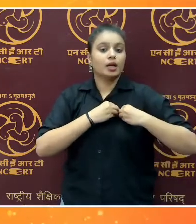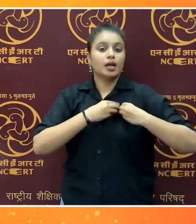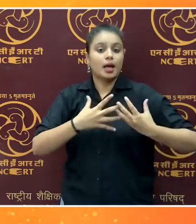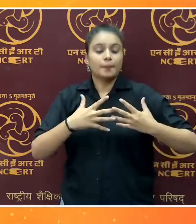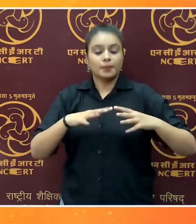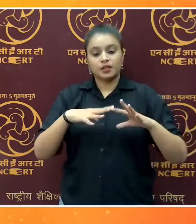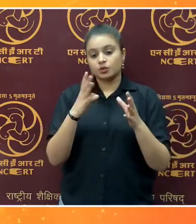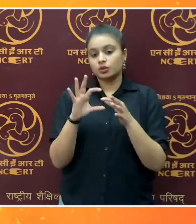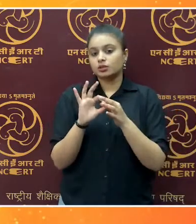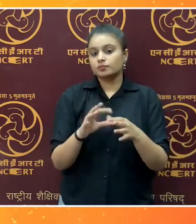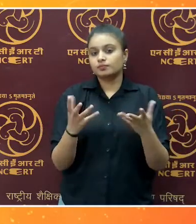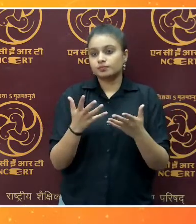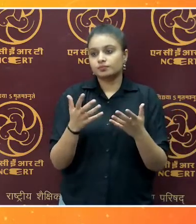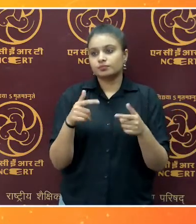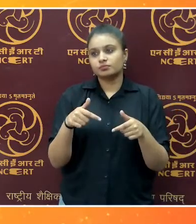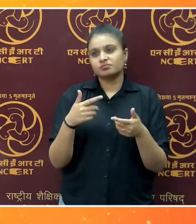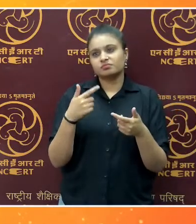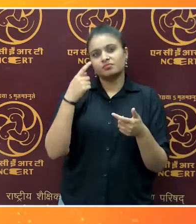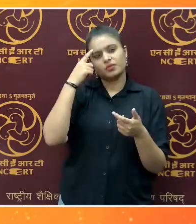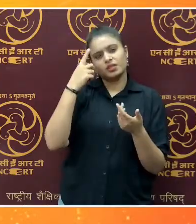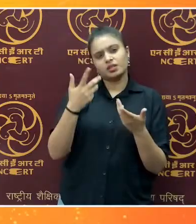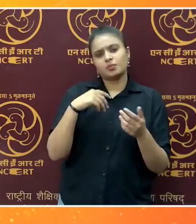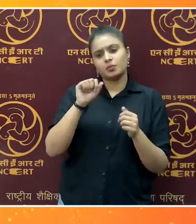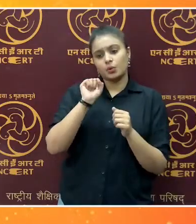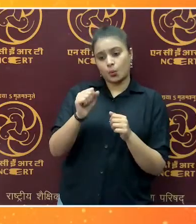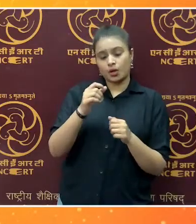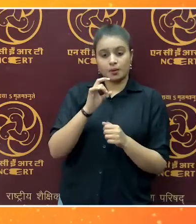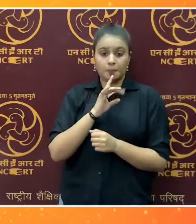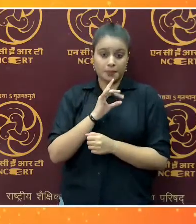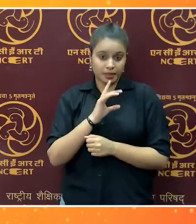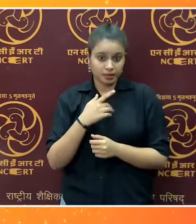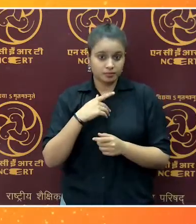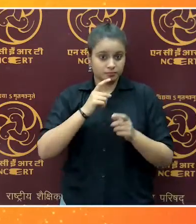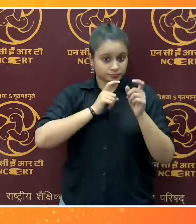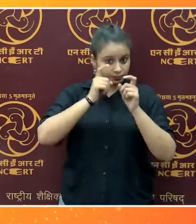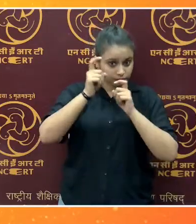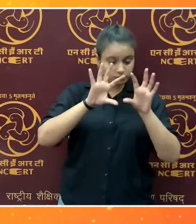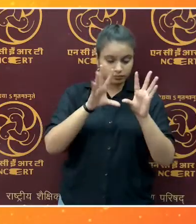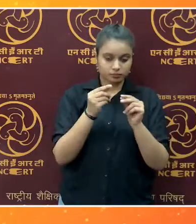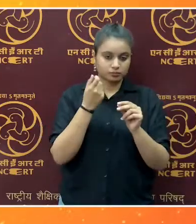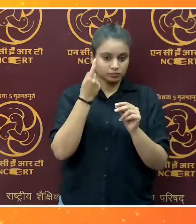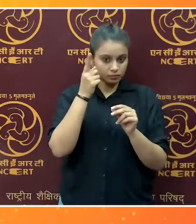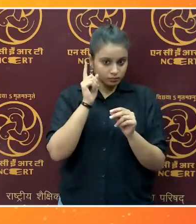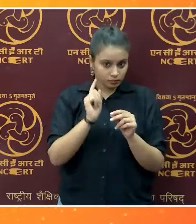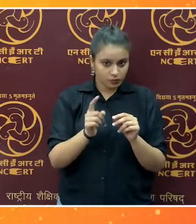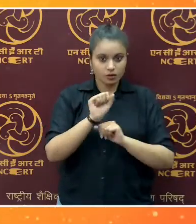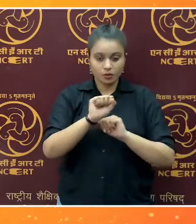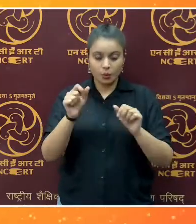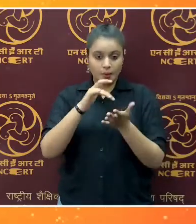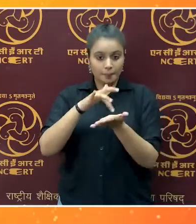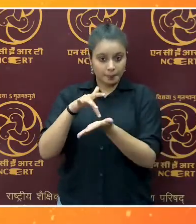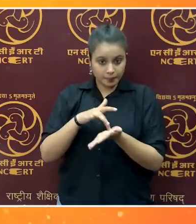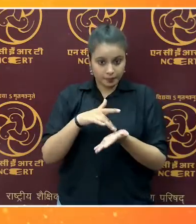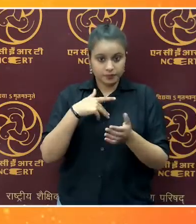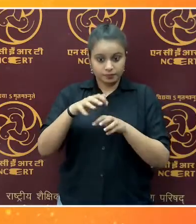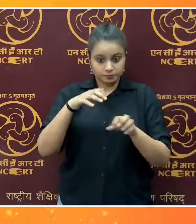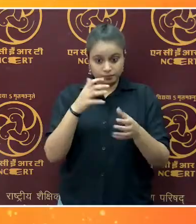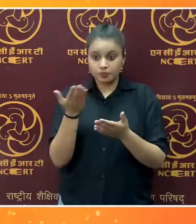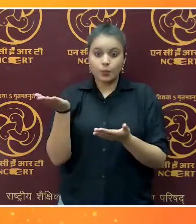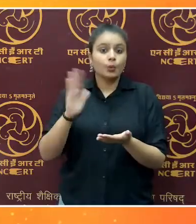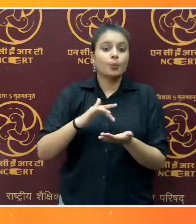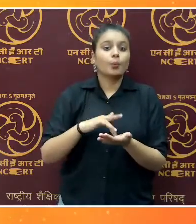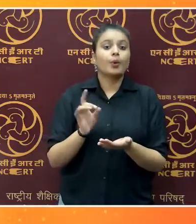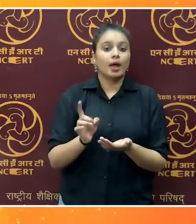I think it's all about understanding the other's pain and emotions and the place the person or the animal is coming from in